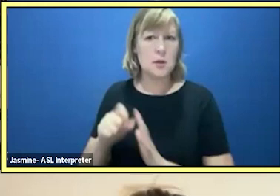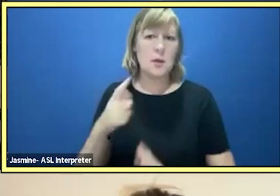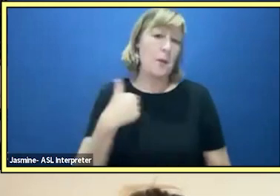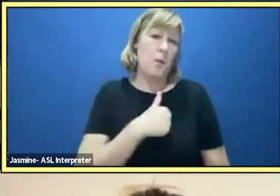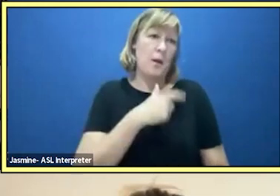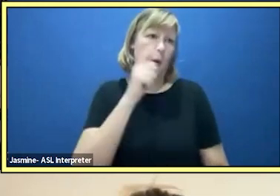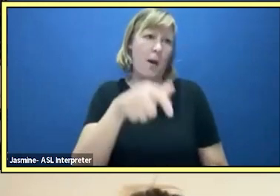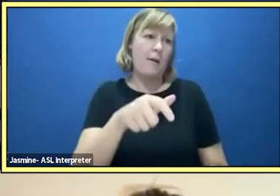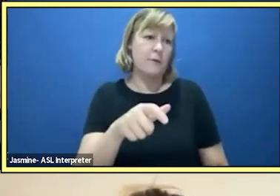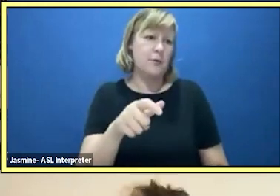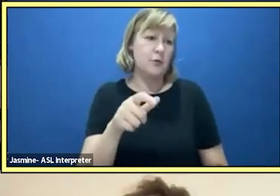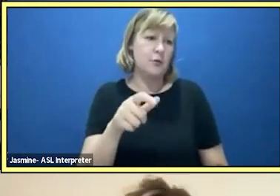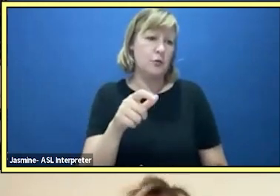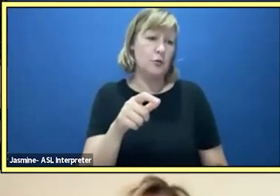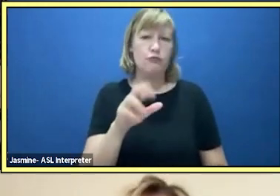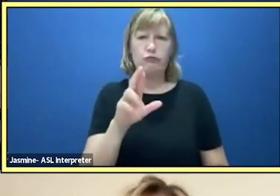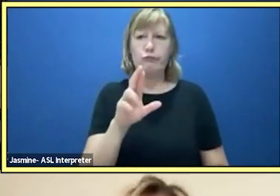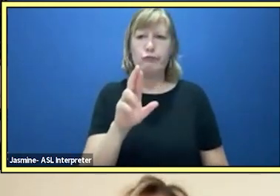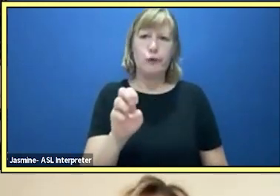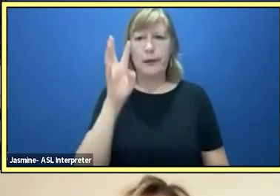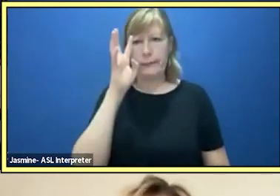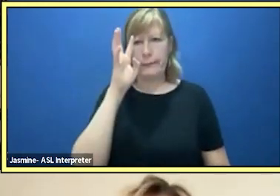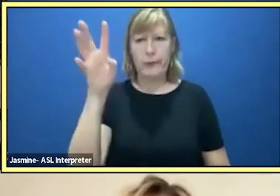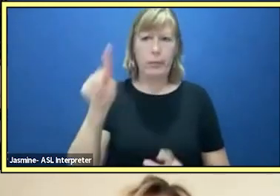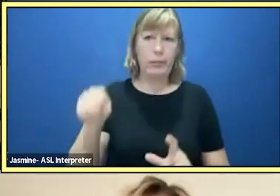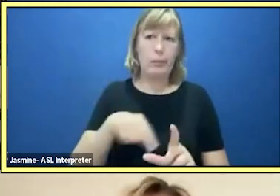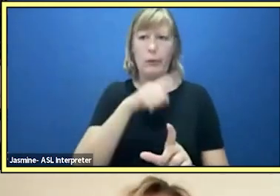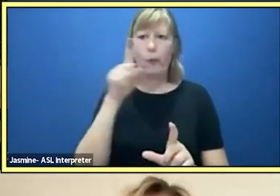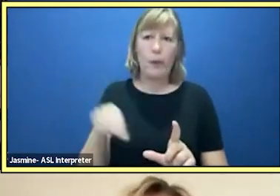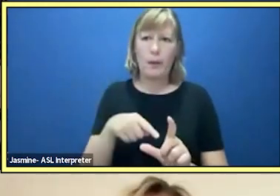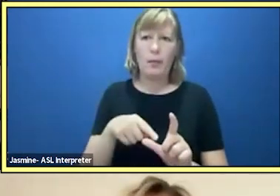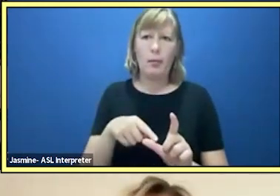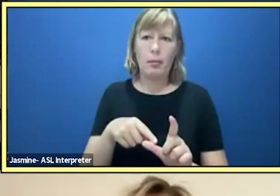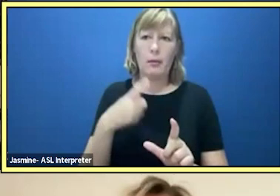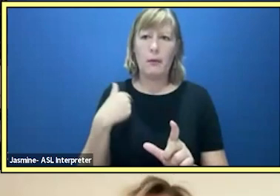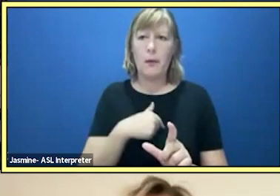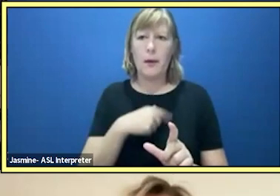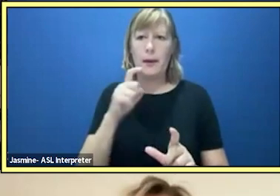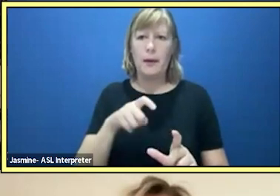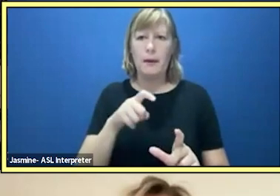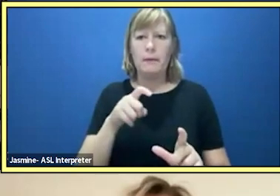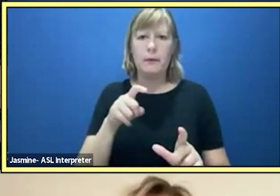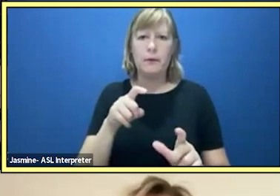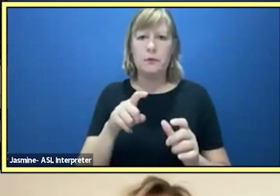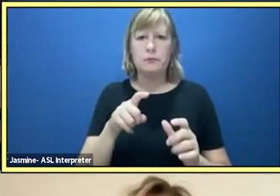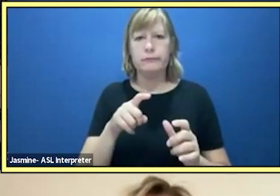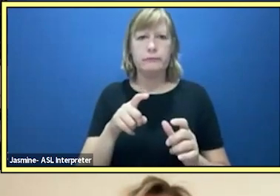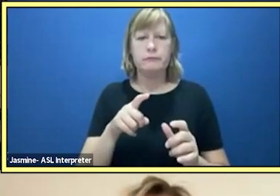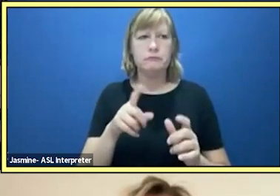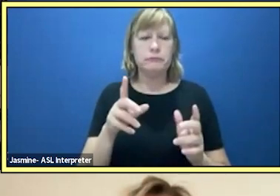see what's worked other places and copy the good. Yes, absolutely. Good. Thank you.